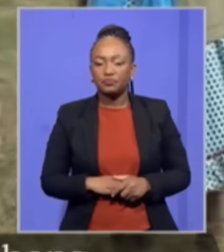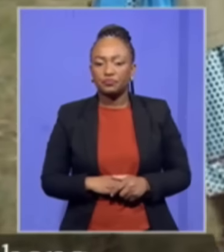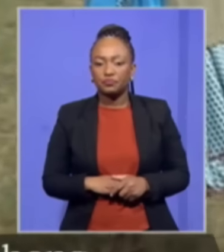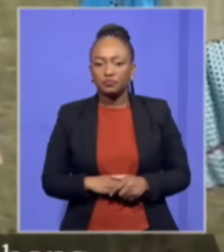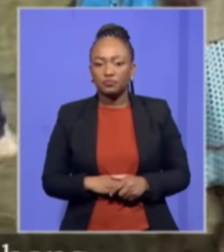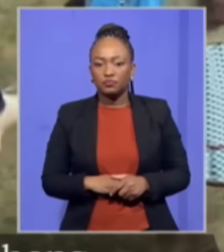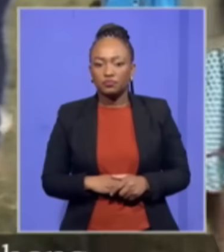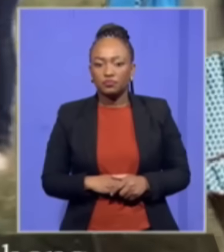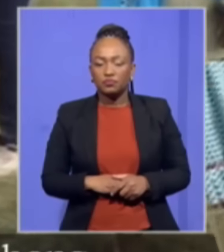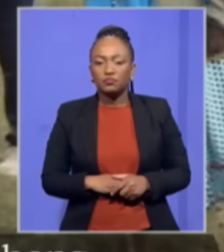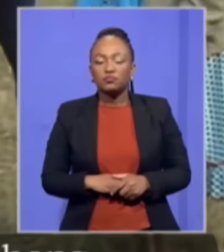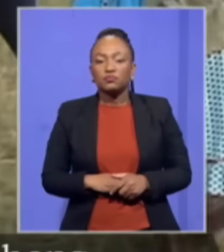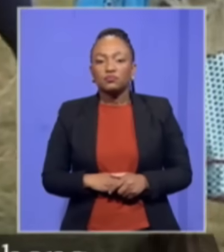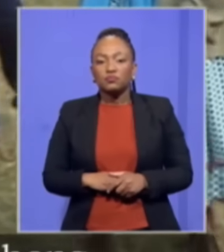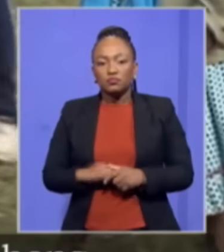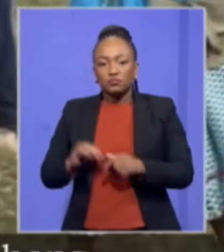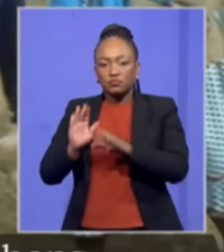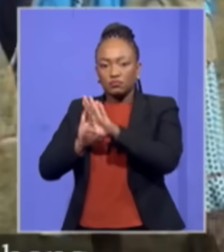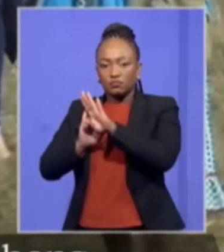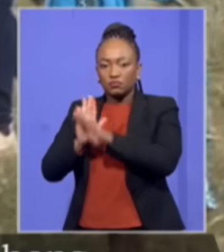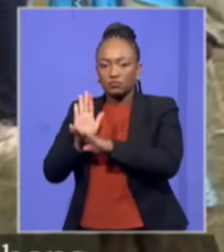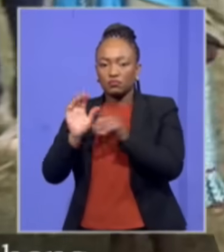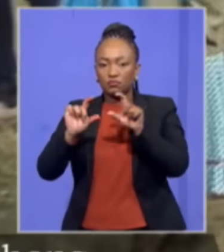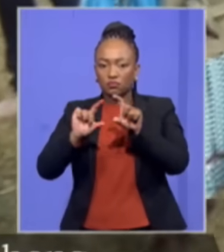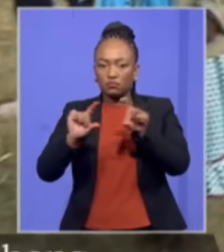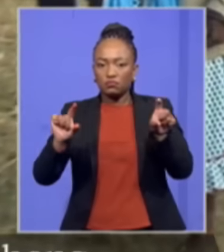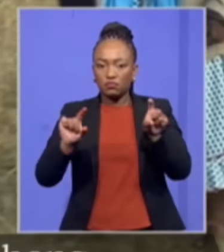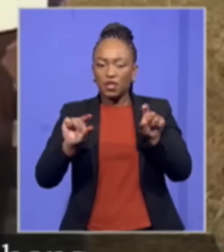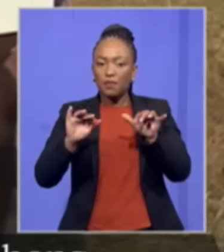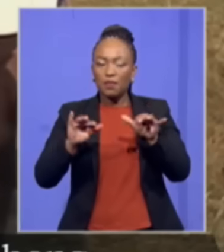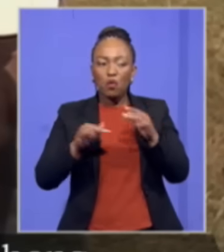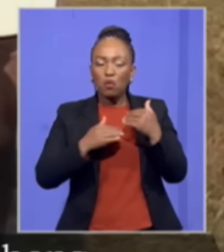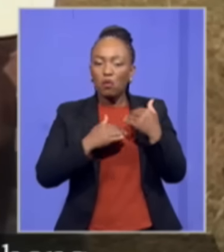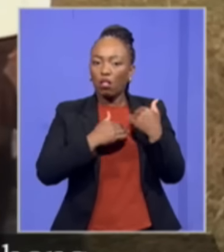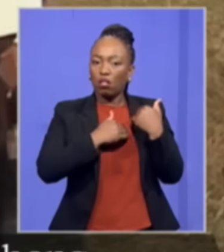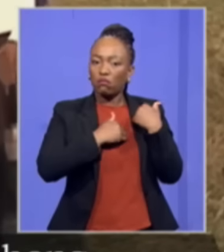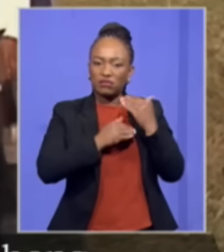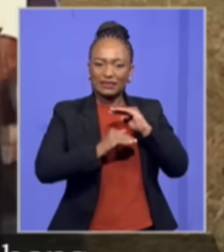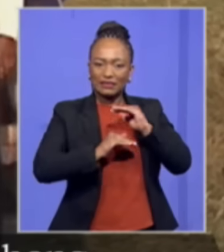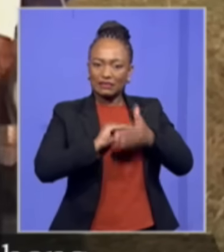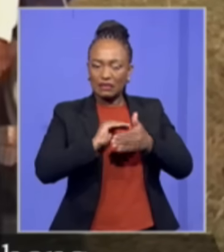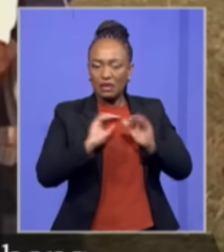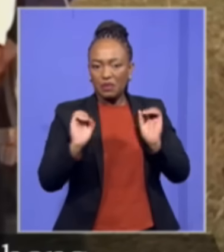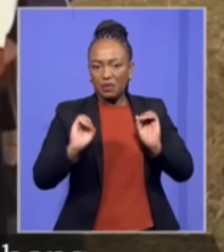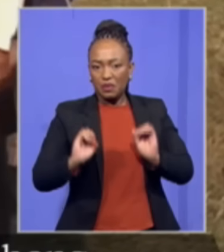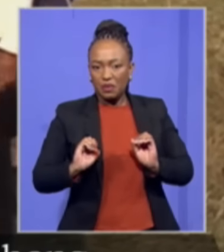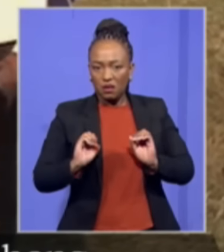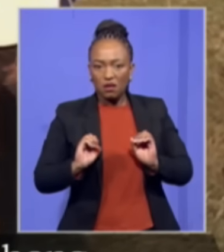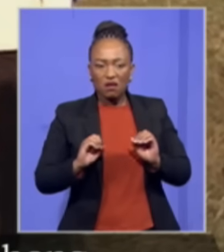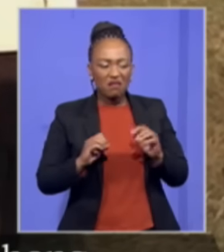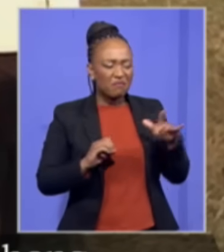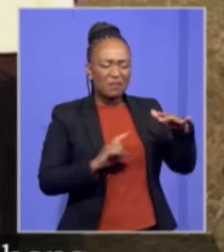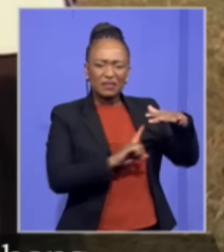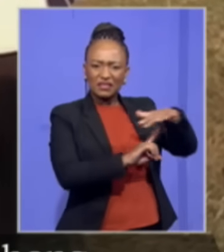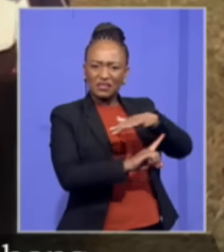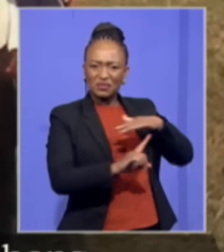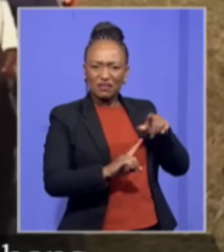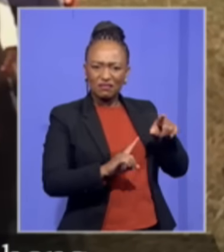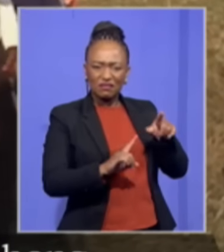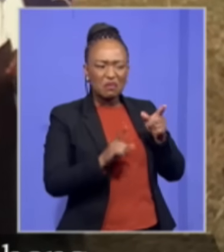Setshwantsho sena sa molao se batla ho ntlafatsa tshireletso bathong ba sa sireletsehang jwalo ka ha ho tloswa ha bona maemong a itseng a seng